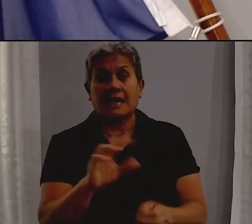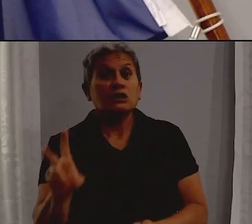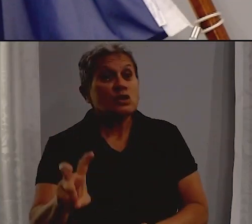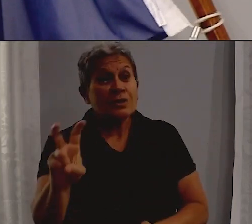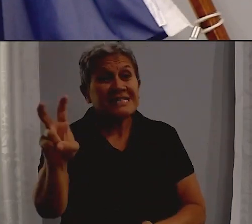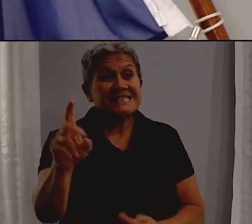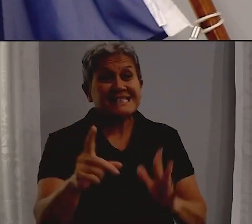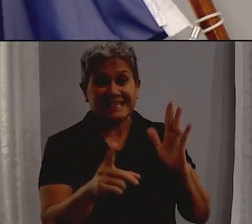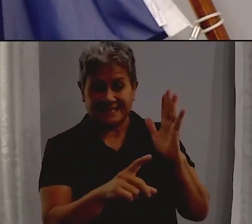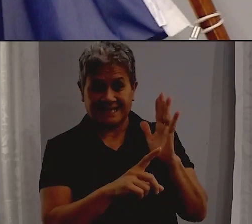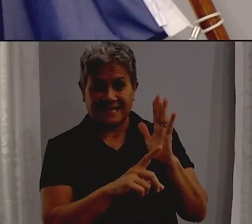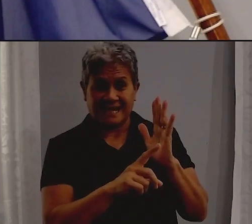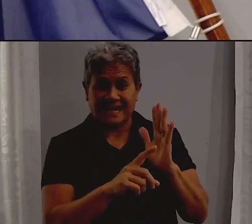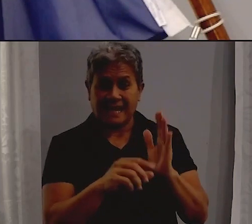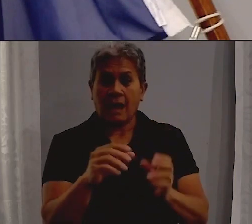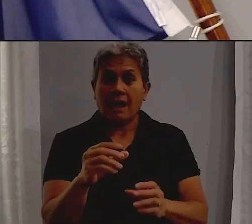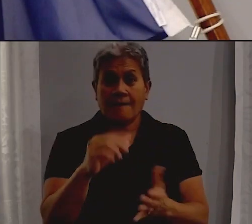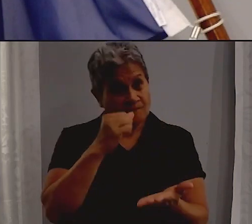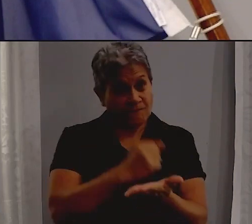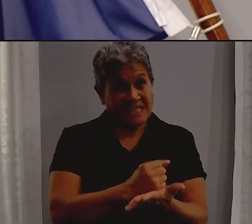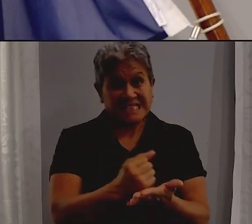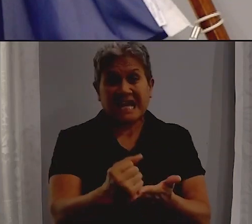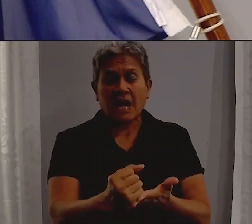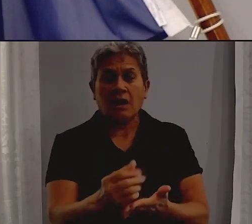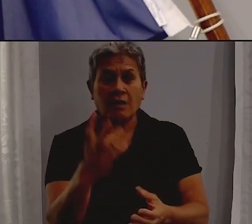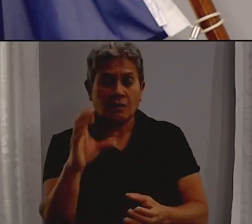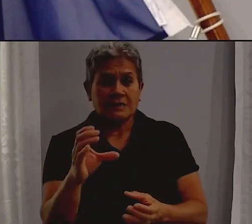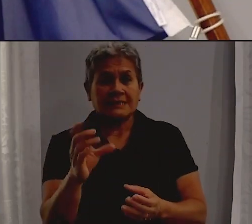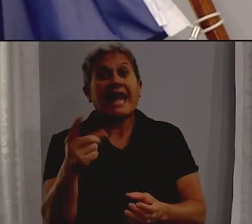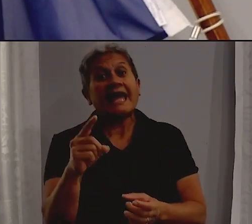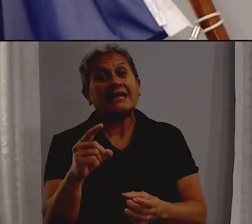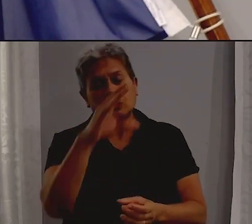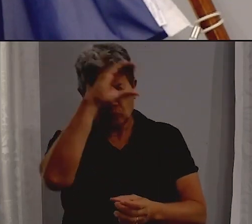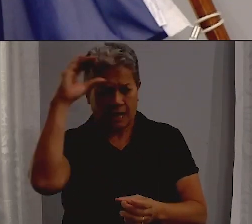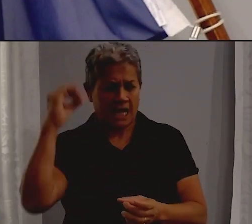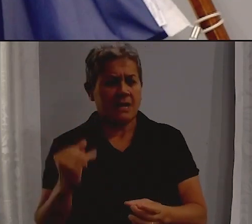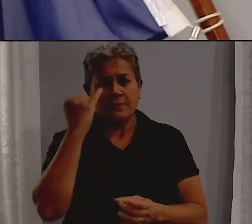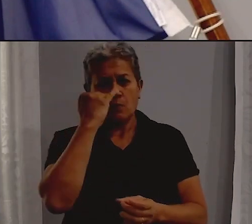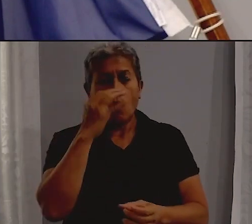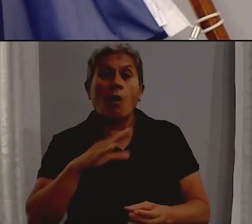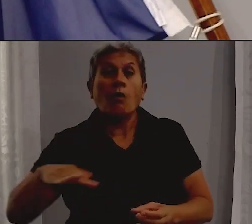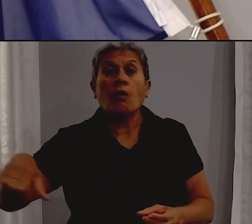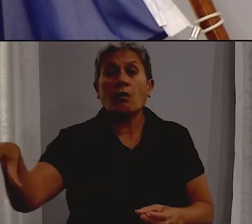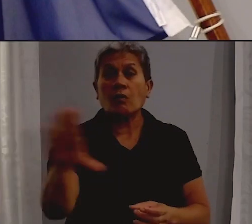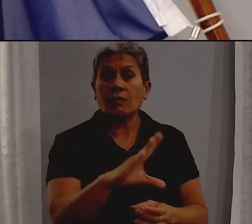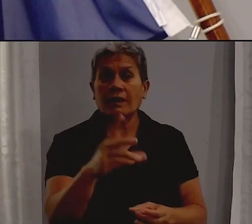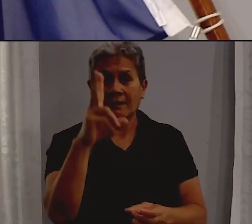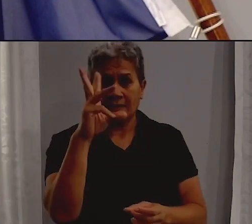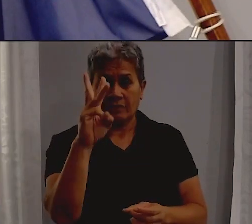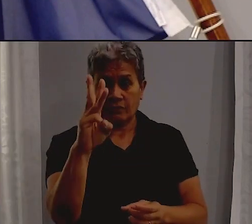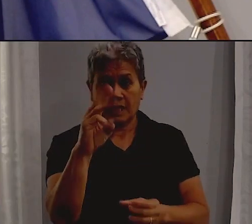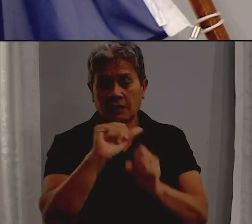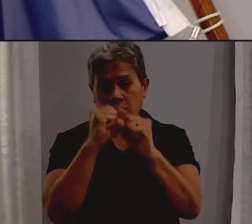holders, and Cook Islanders, or PRs. All 3 groups must complete the TMO online